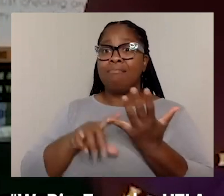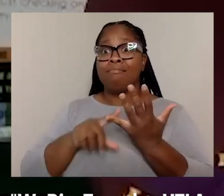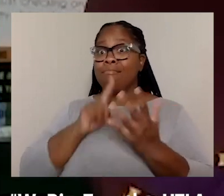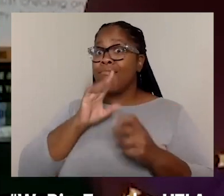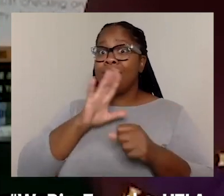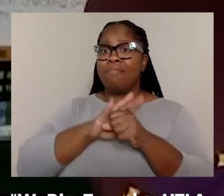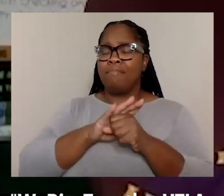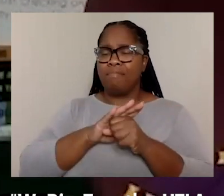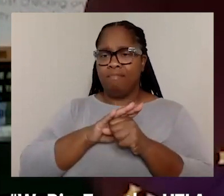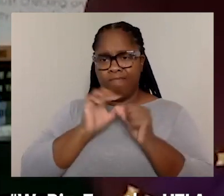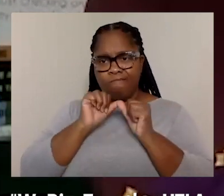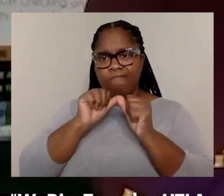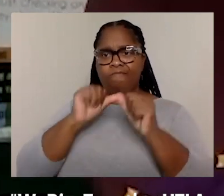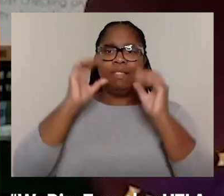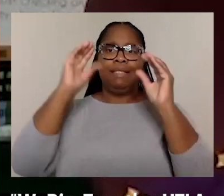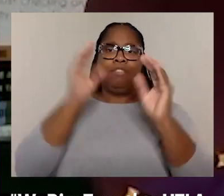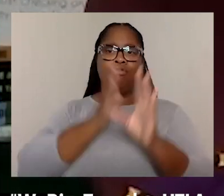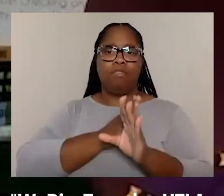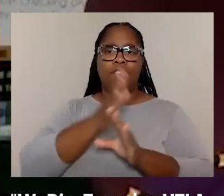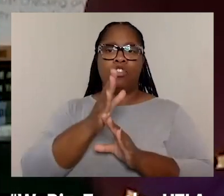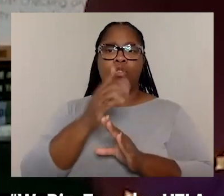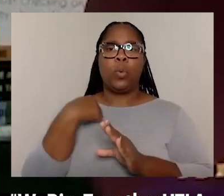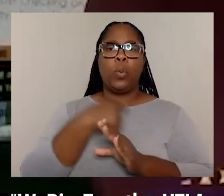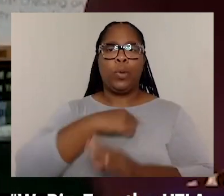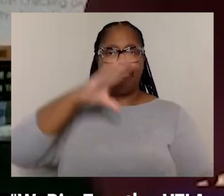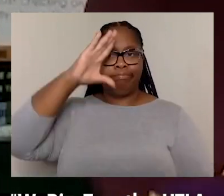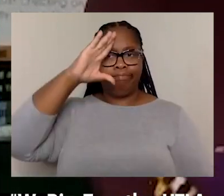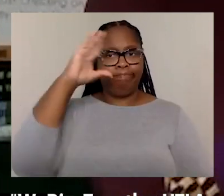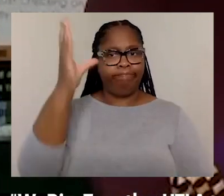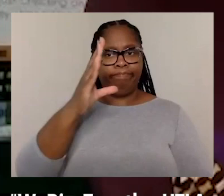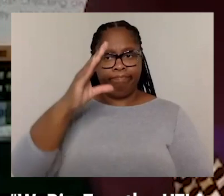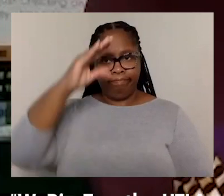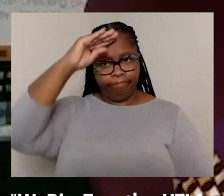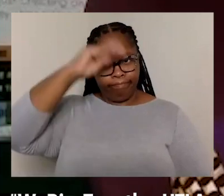teaching profession, and we salute them.